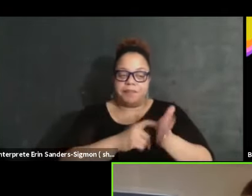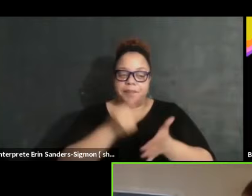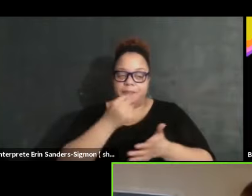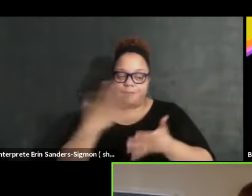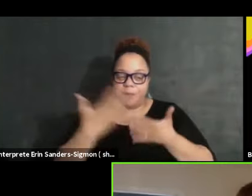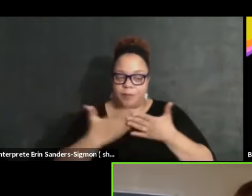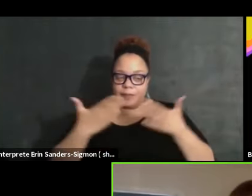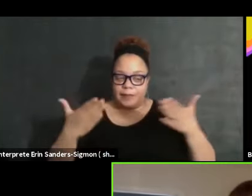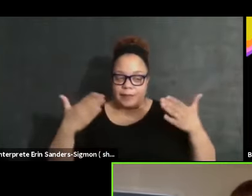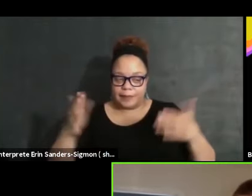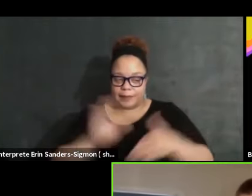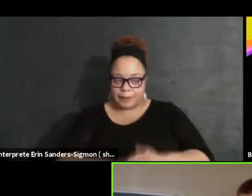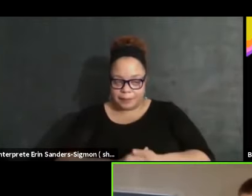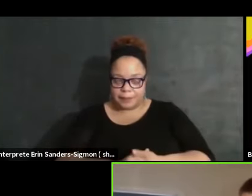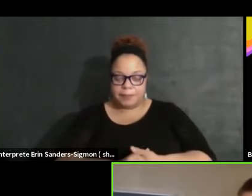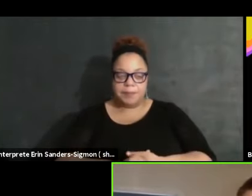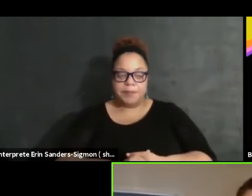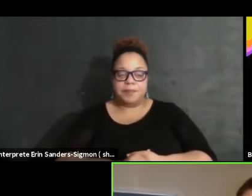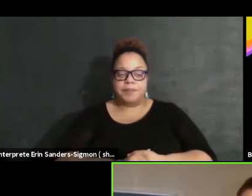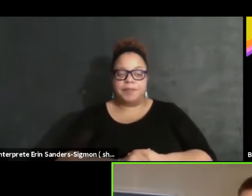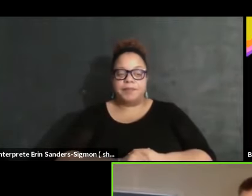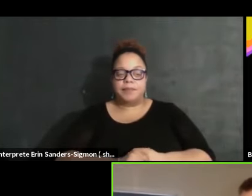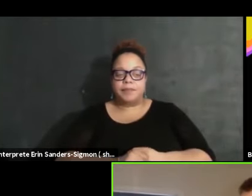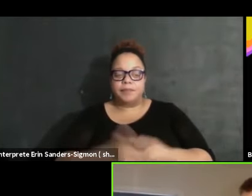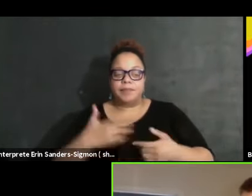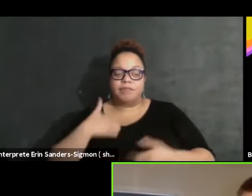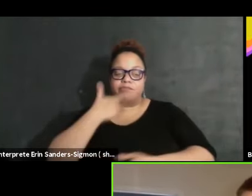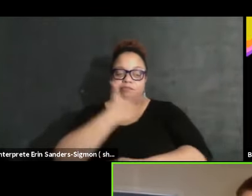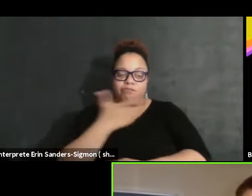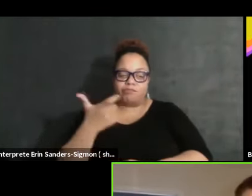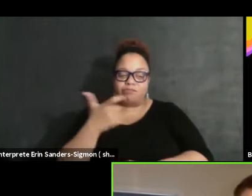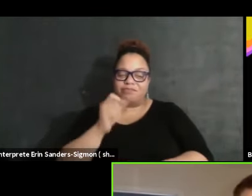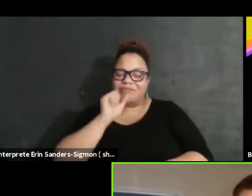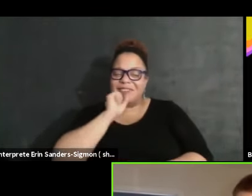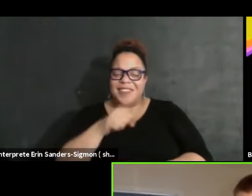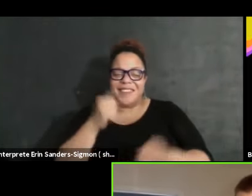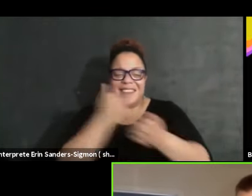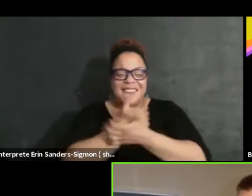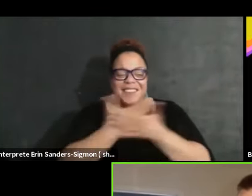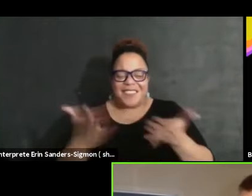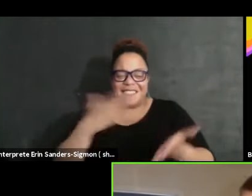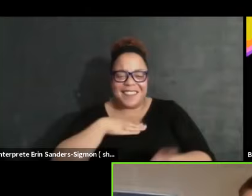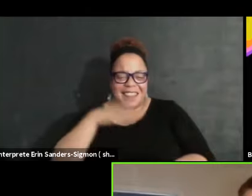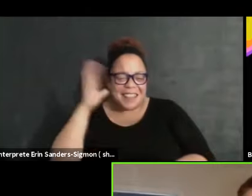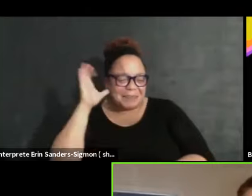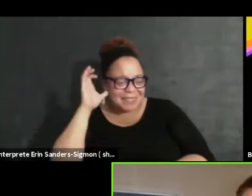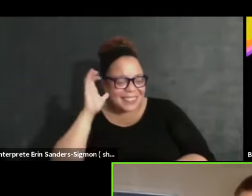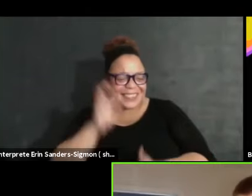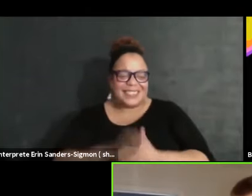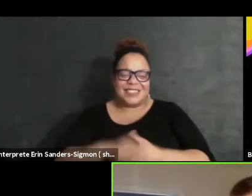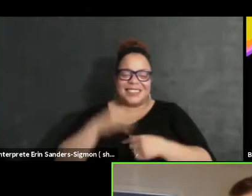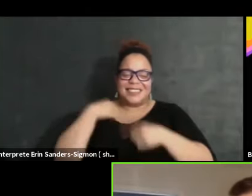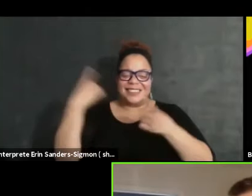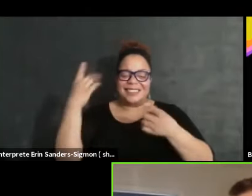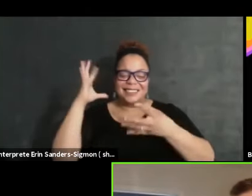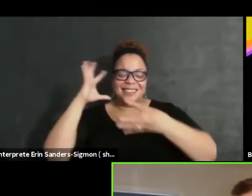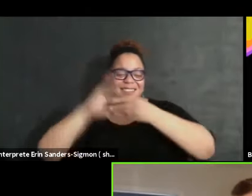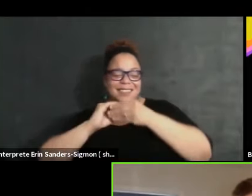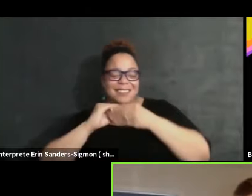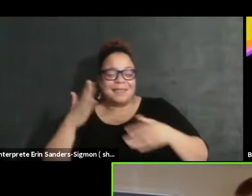and loving everything I'm hearing, and like, you know, my artistic beginnings were at Brave New